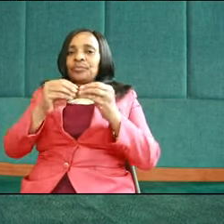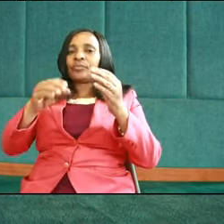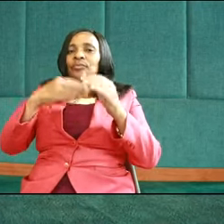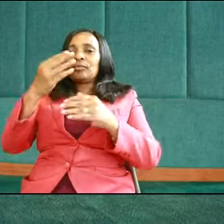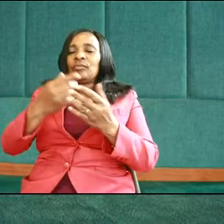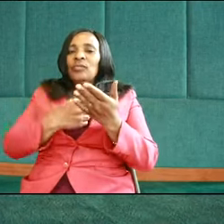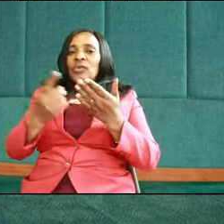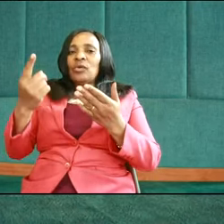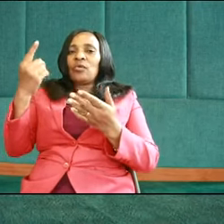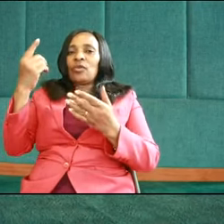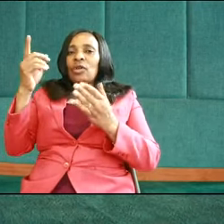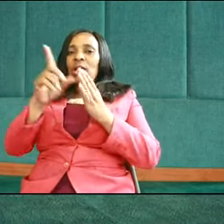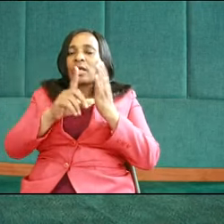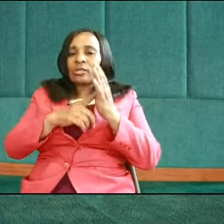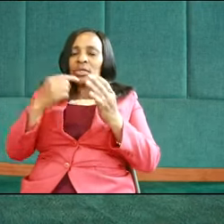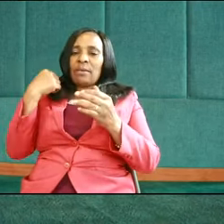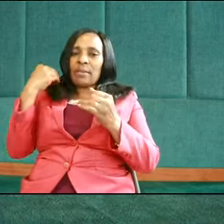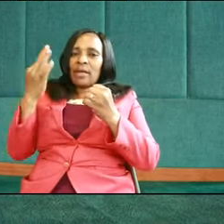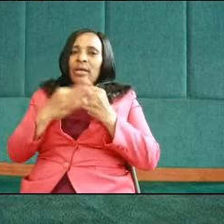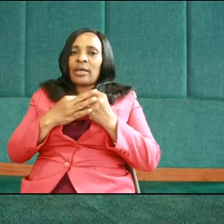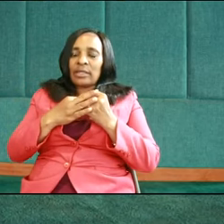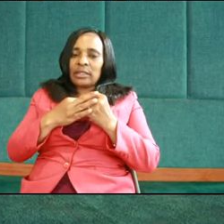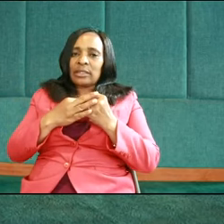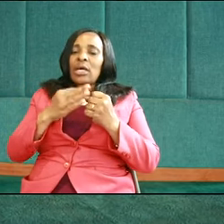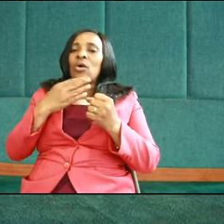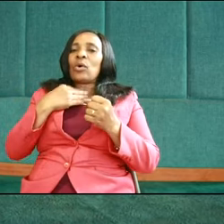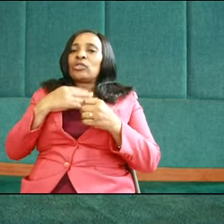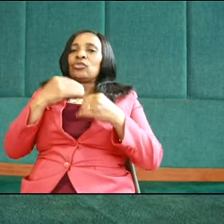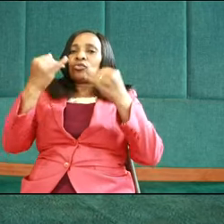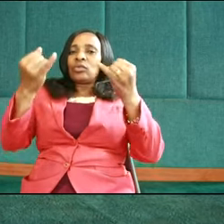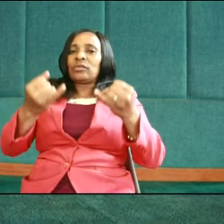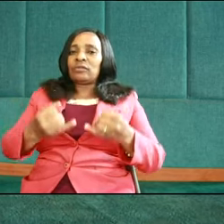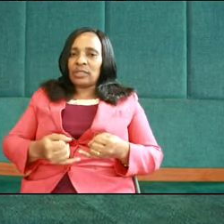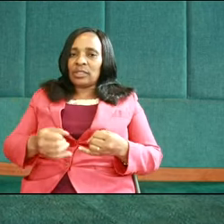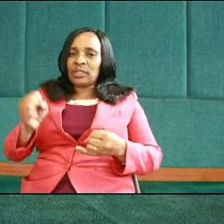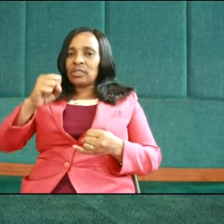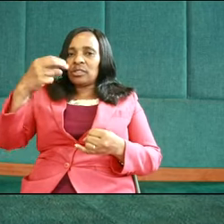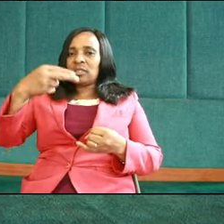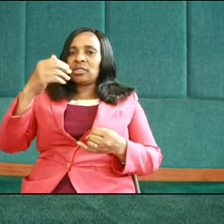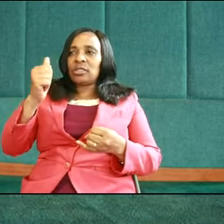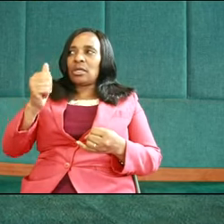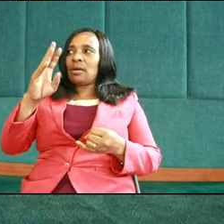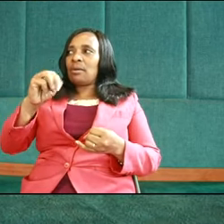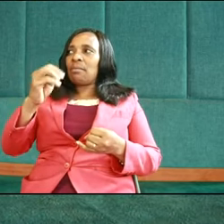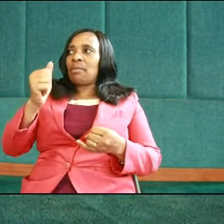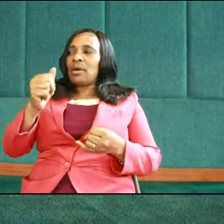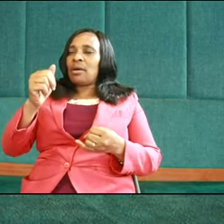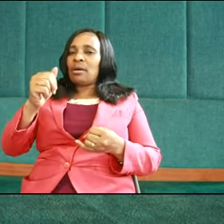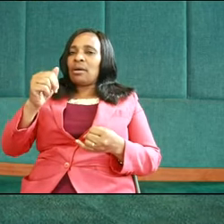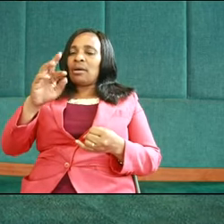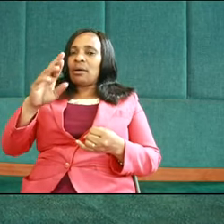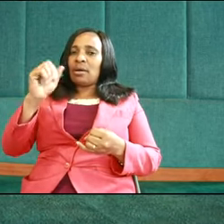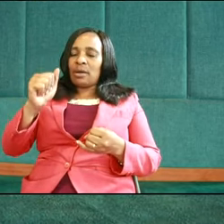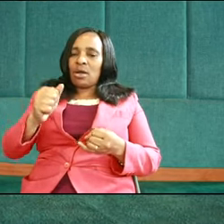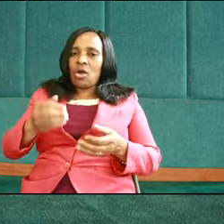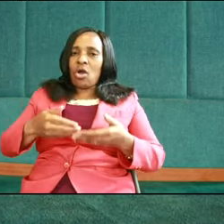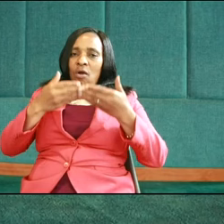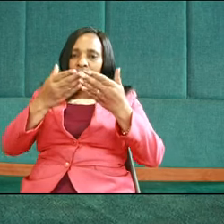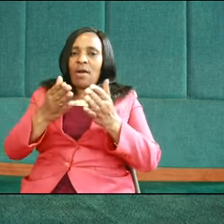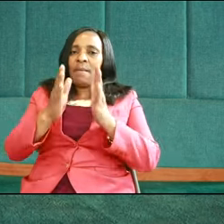next week for lesson 8. And I'd like to invite Shamala to offer a closing word of